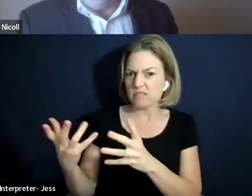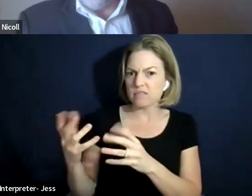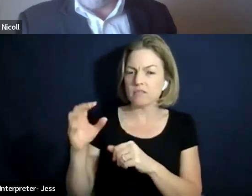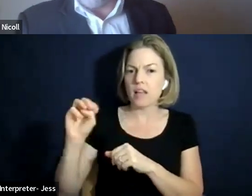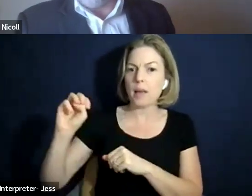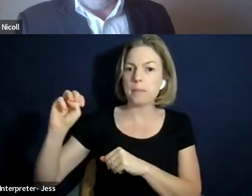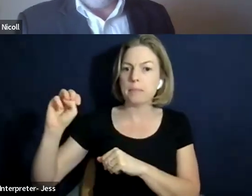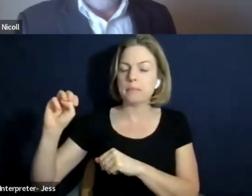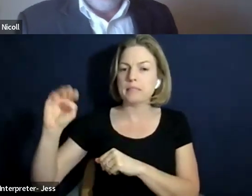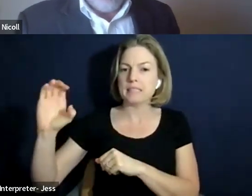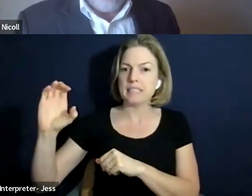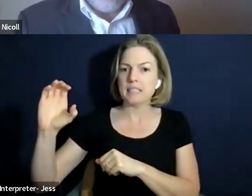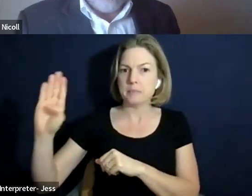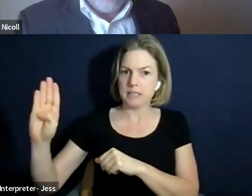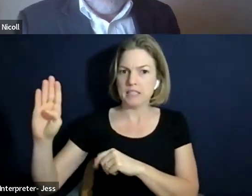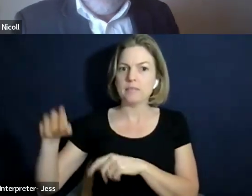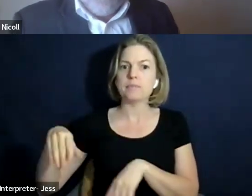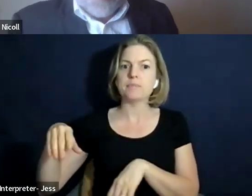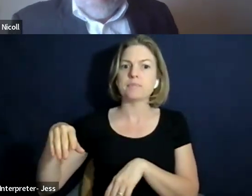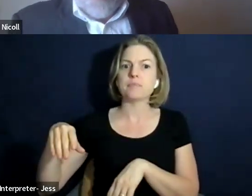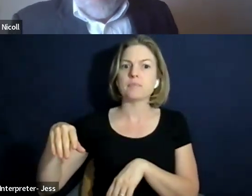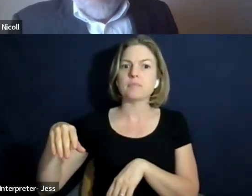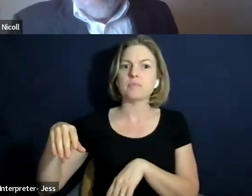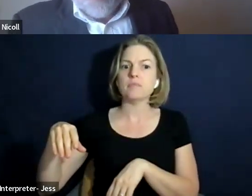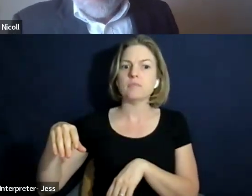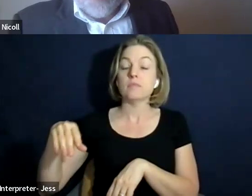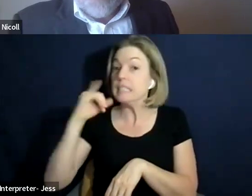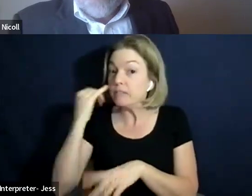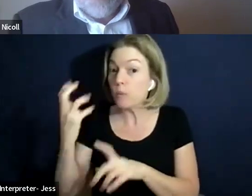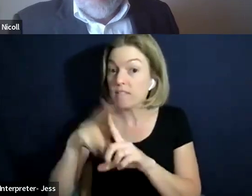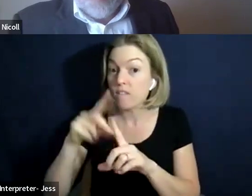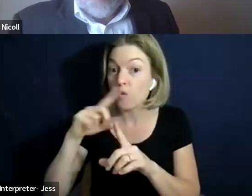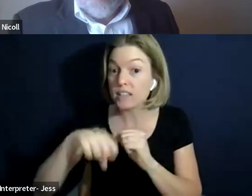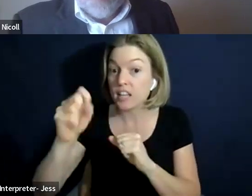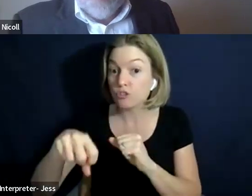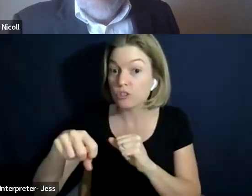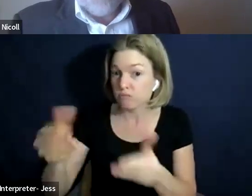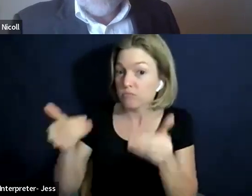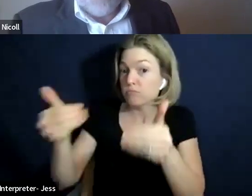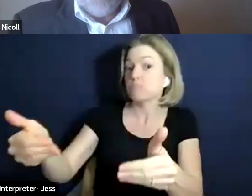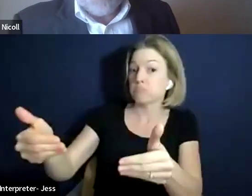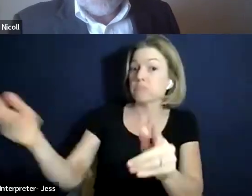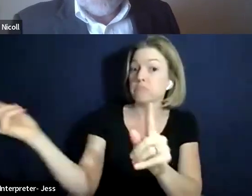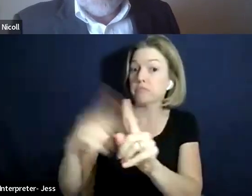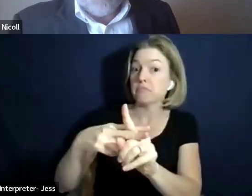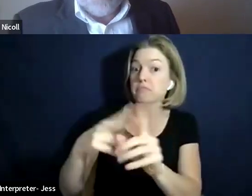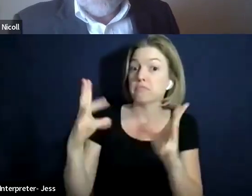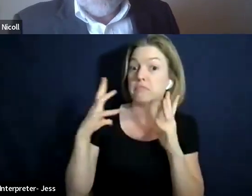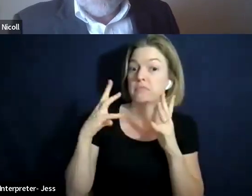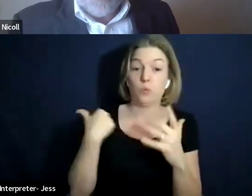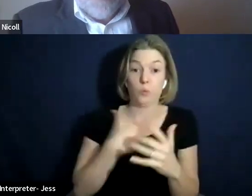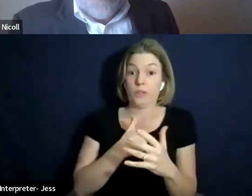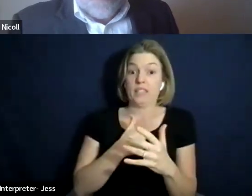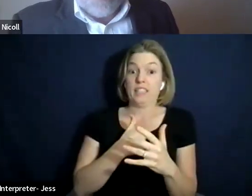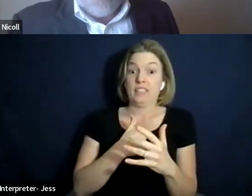MCP based. And if you folks want to file for an extension, we encourage you to do that. I mean, it's not something that